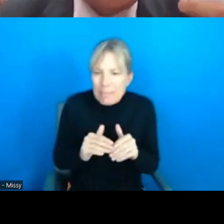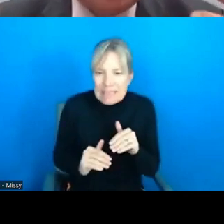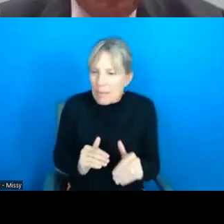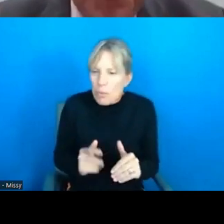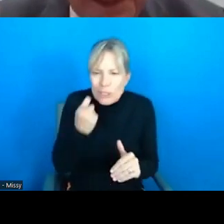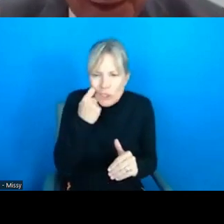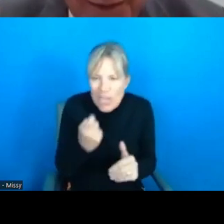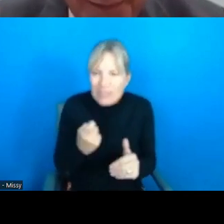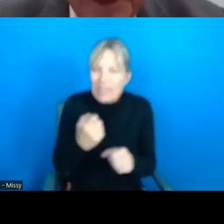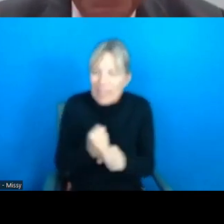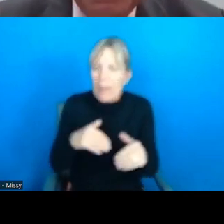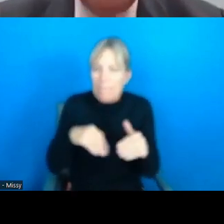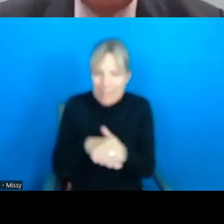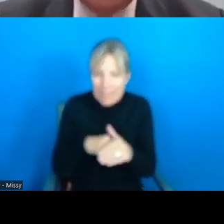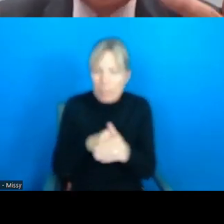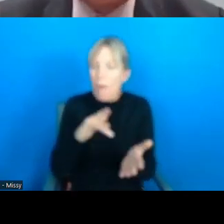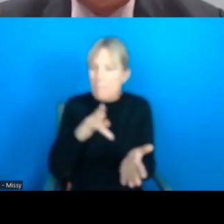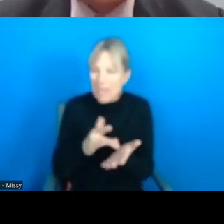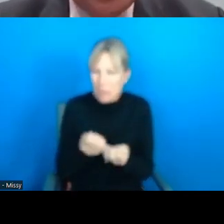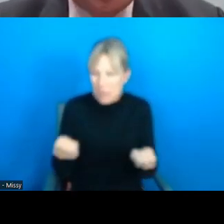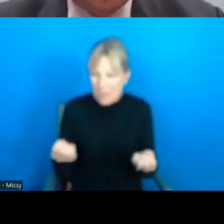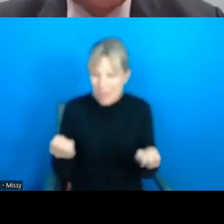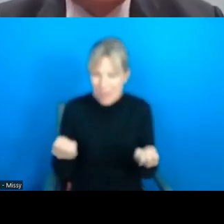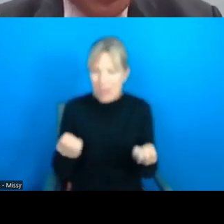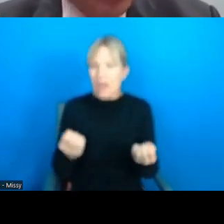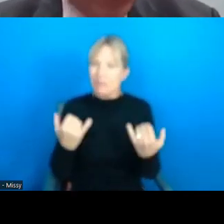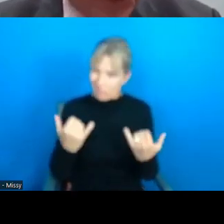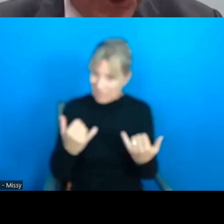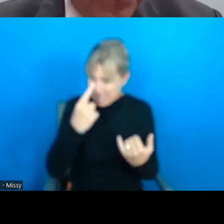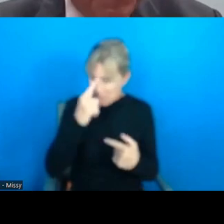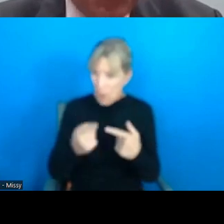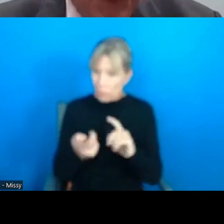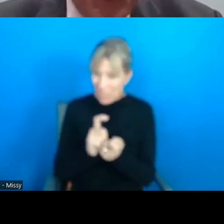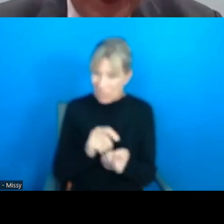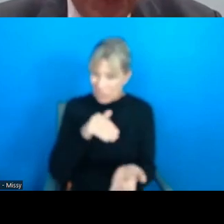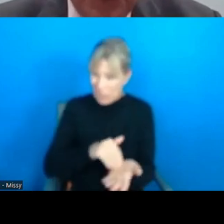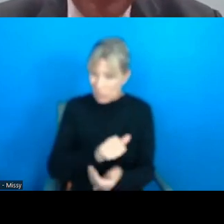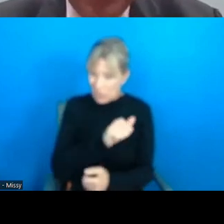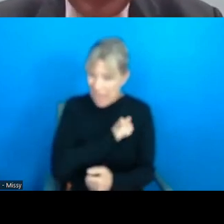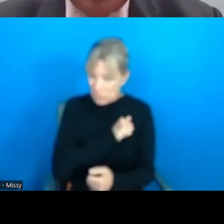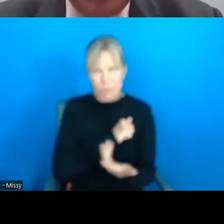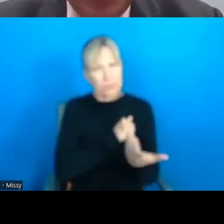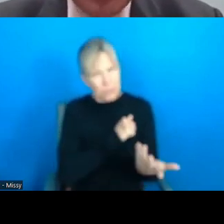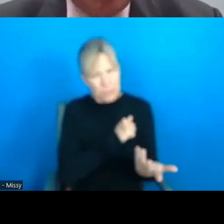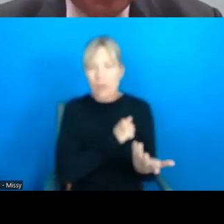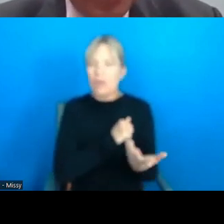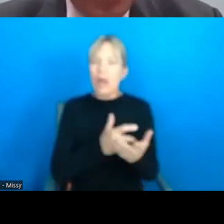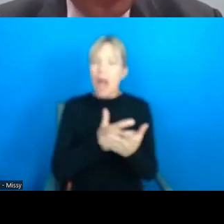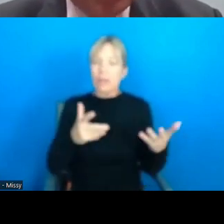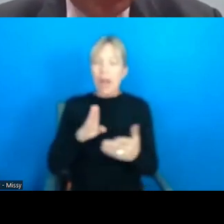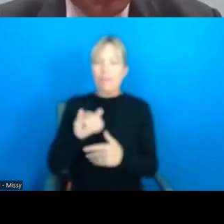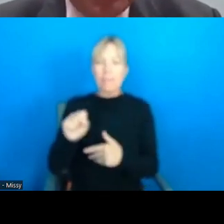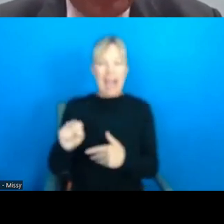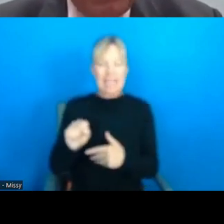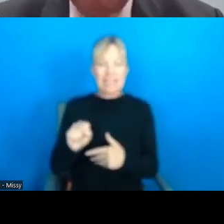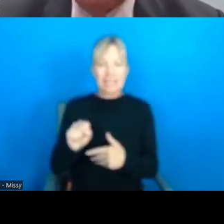getting accessible medical equipment, never mind changing the attitudes of doctors, which is where a lot of the bias comes